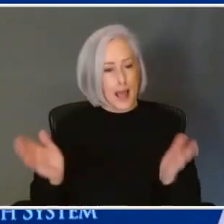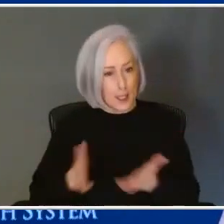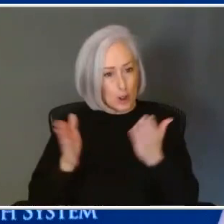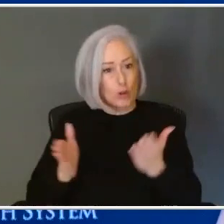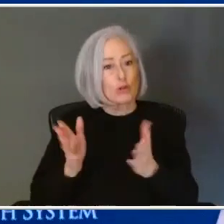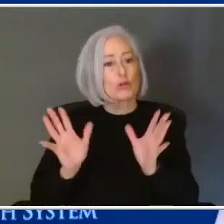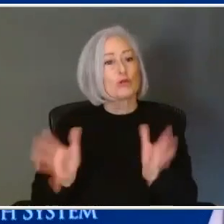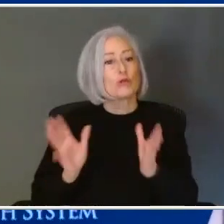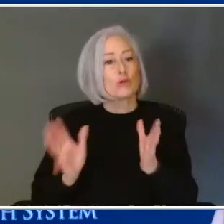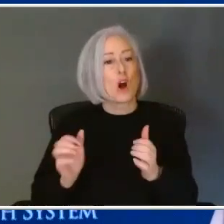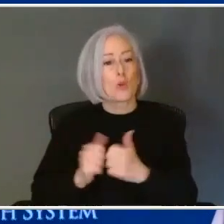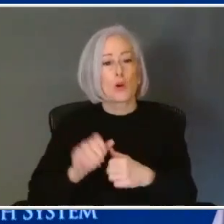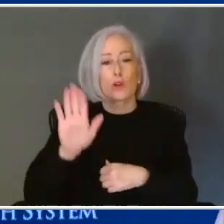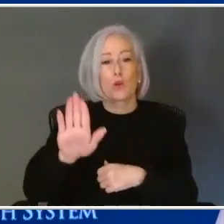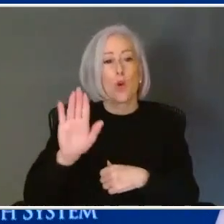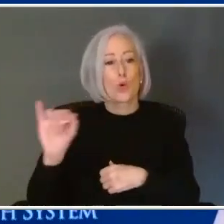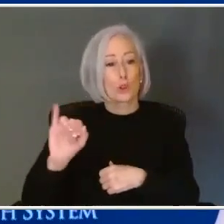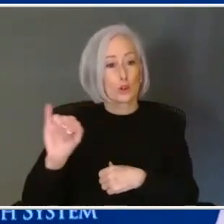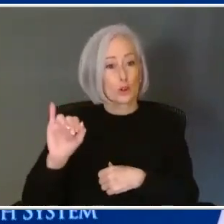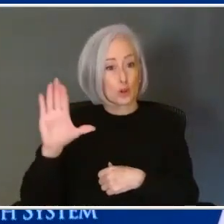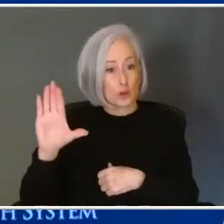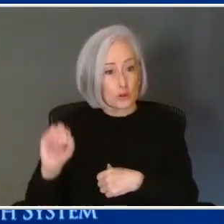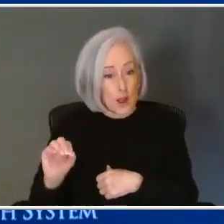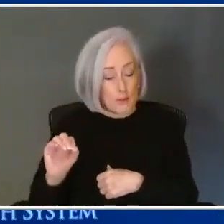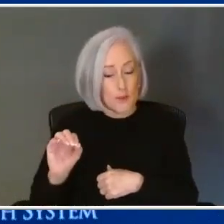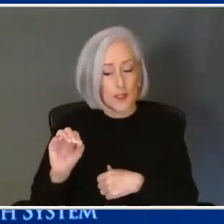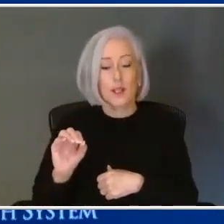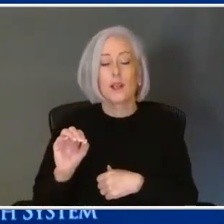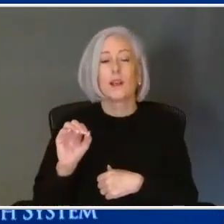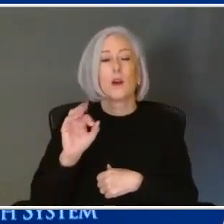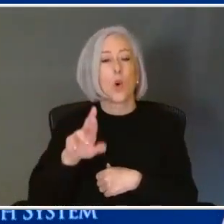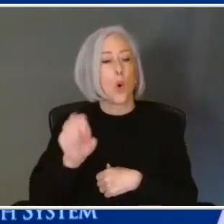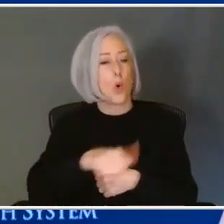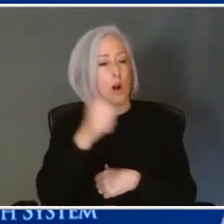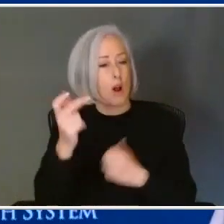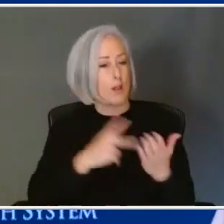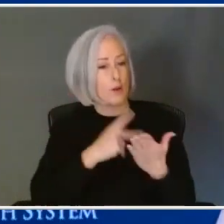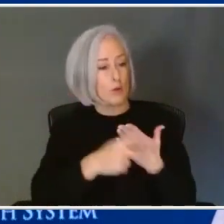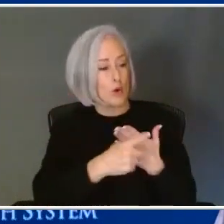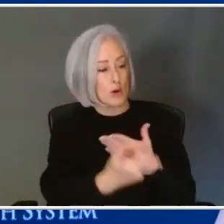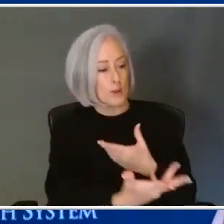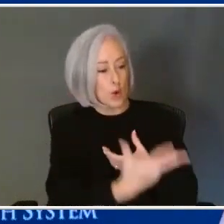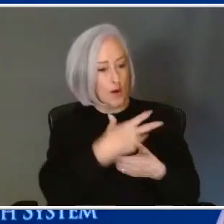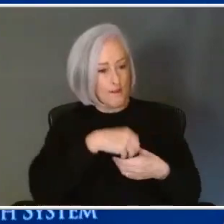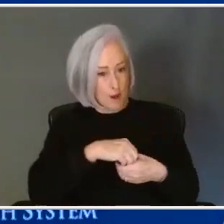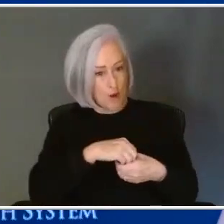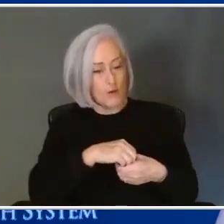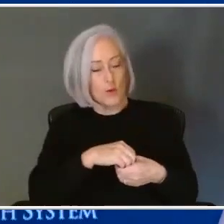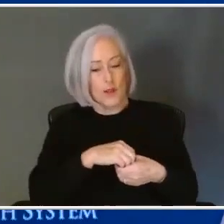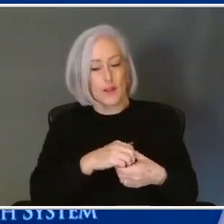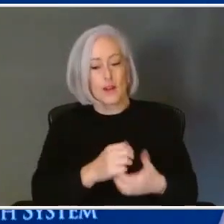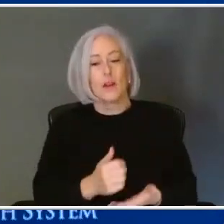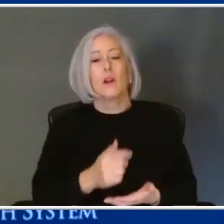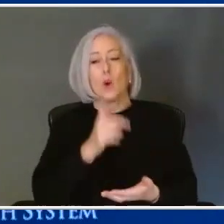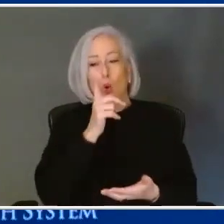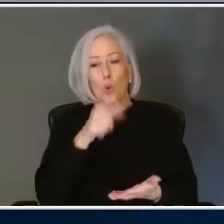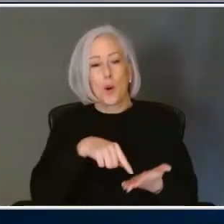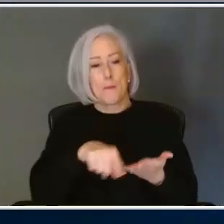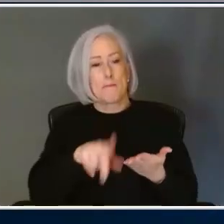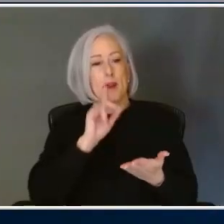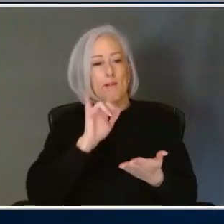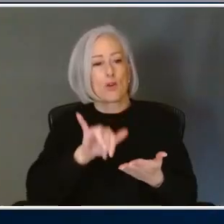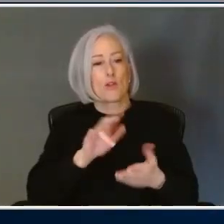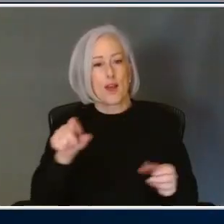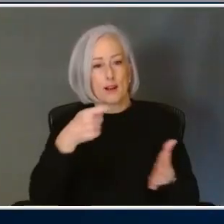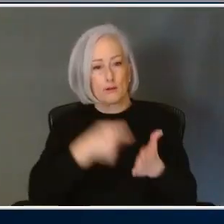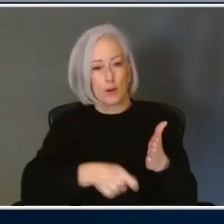your insurance providers or any other programs that you are involved with that will help cover the costs of those vaccines. Got